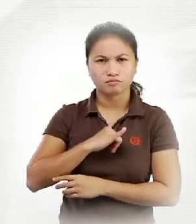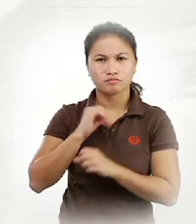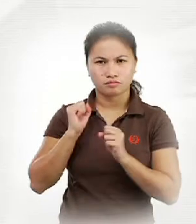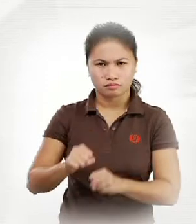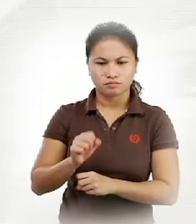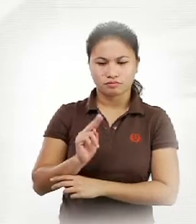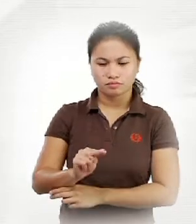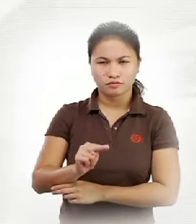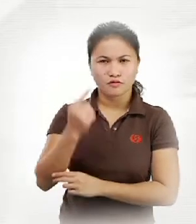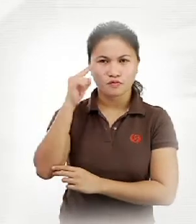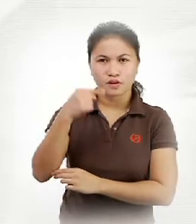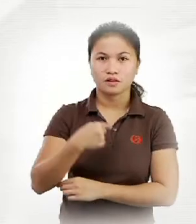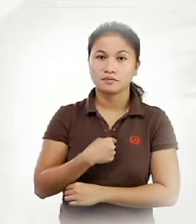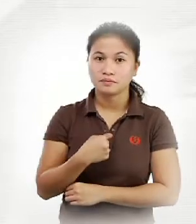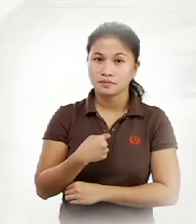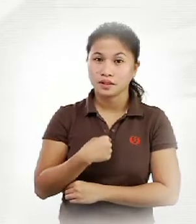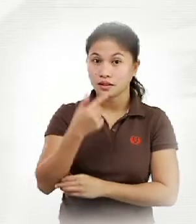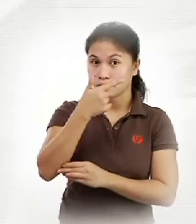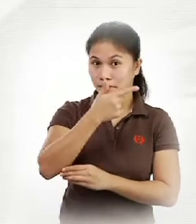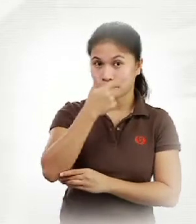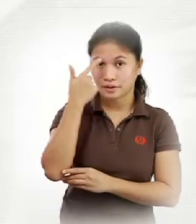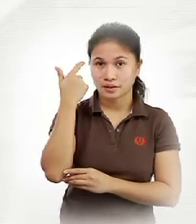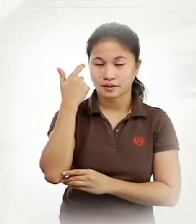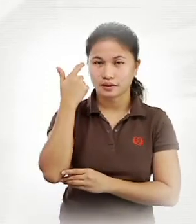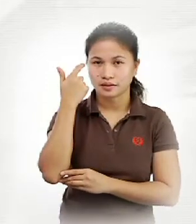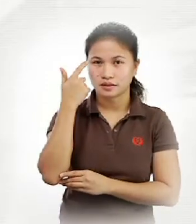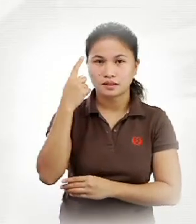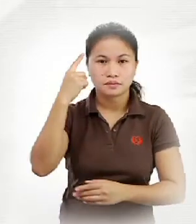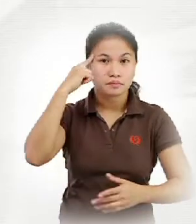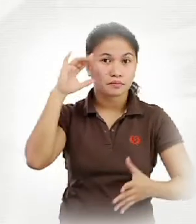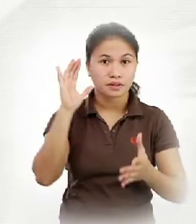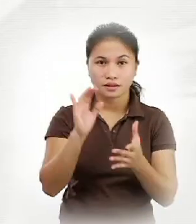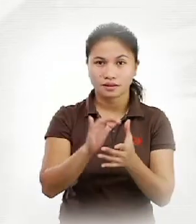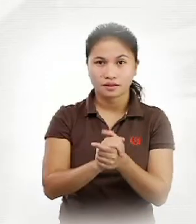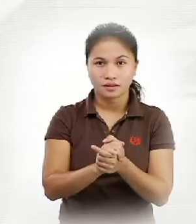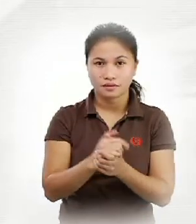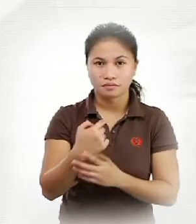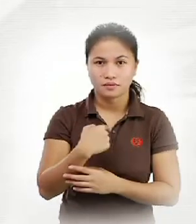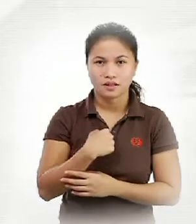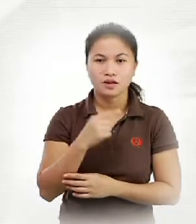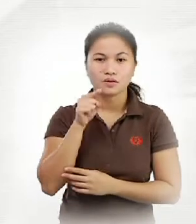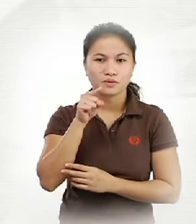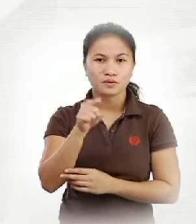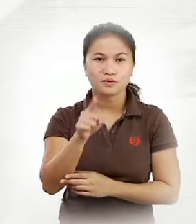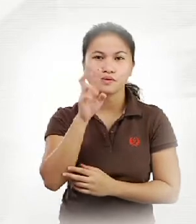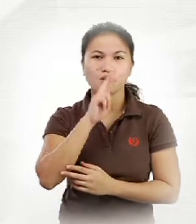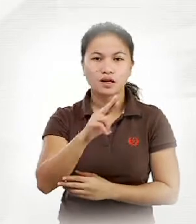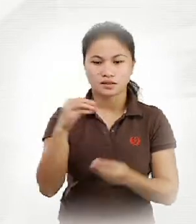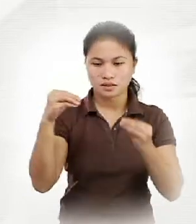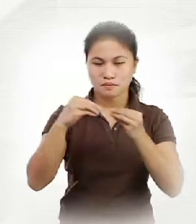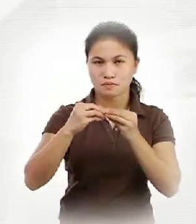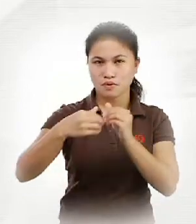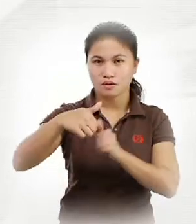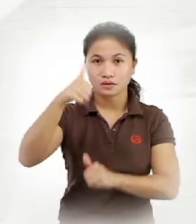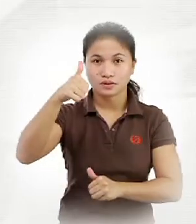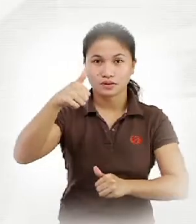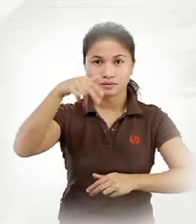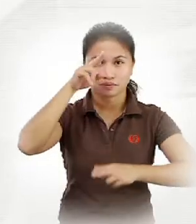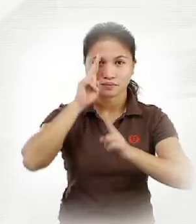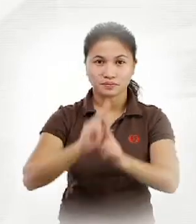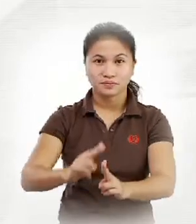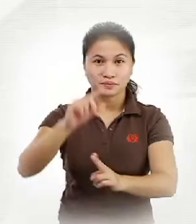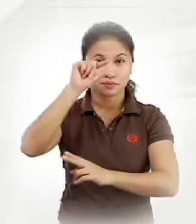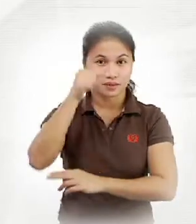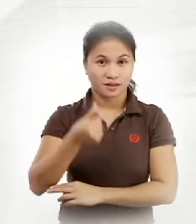it. It is for you, because believe me, you are the most honorable